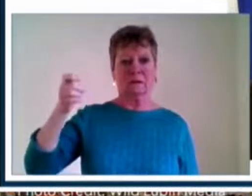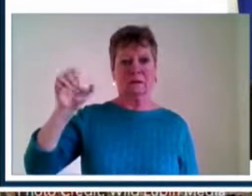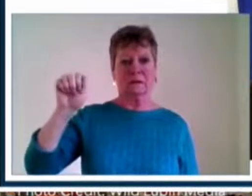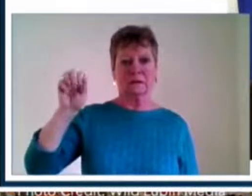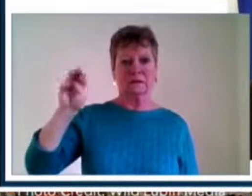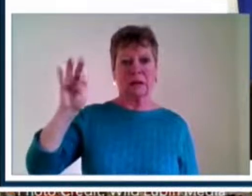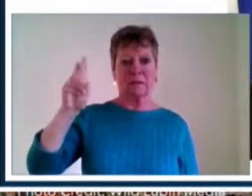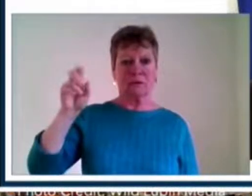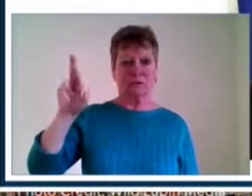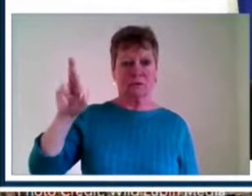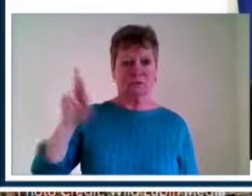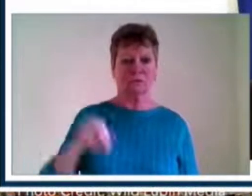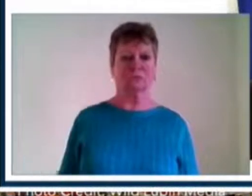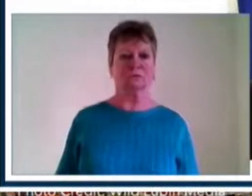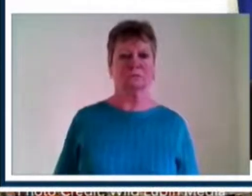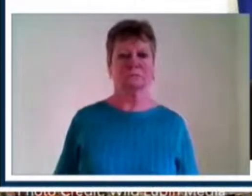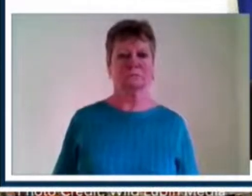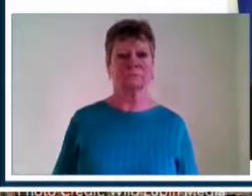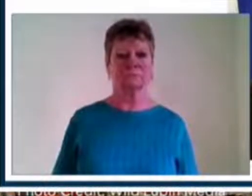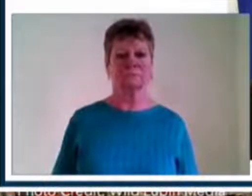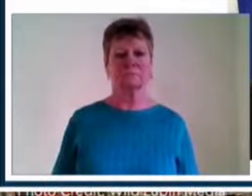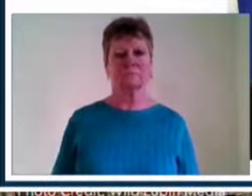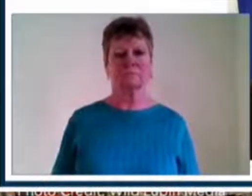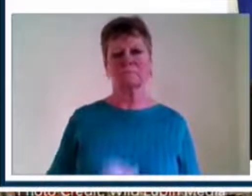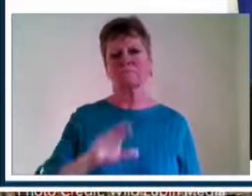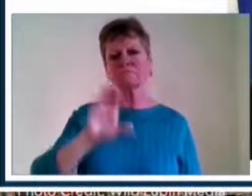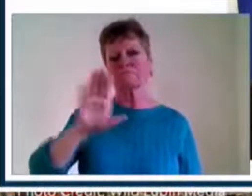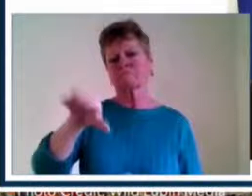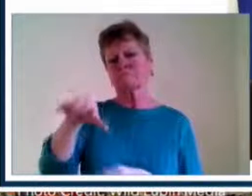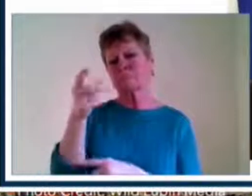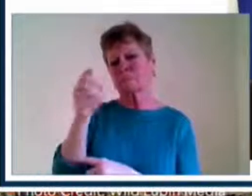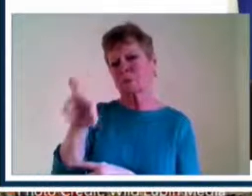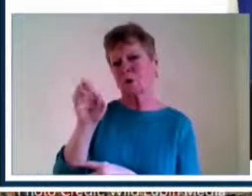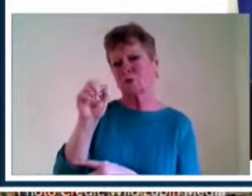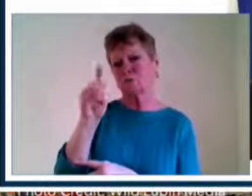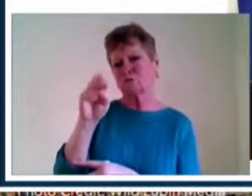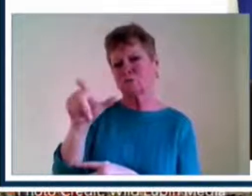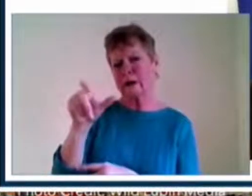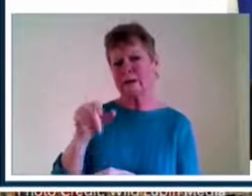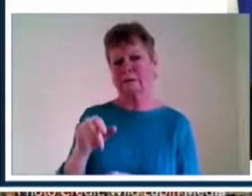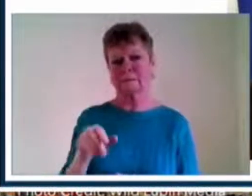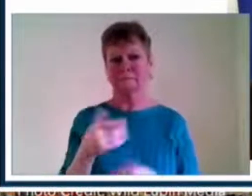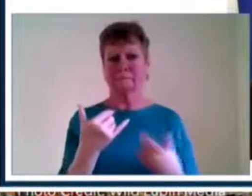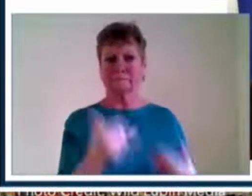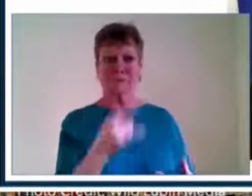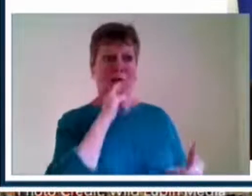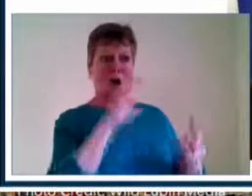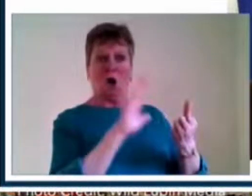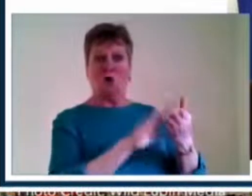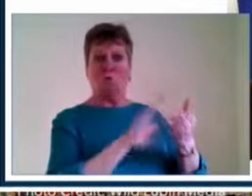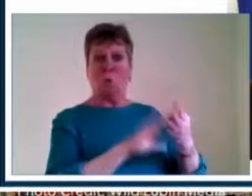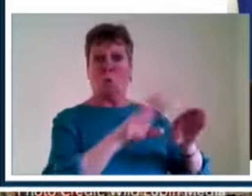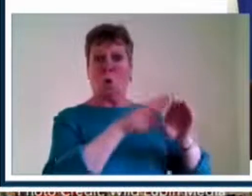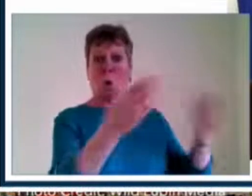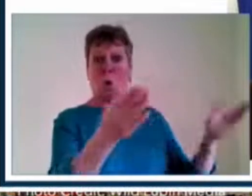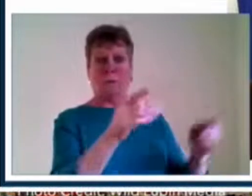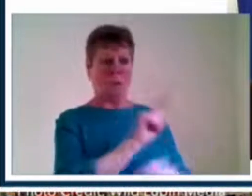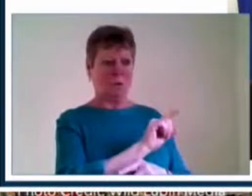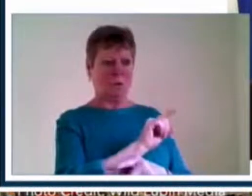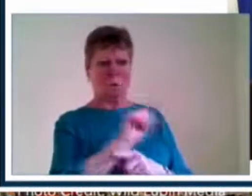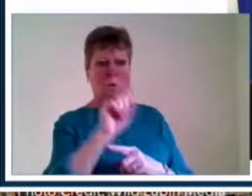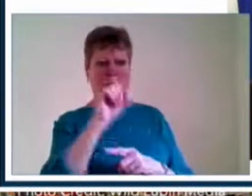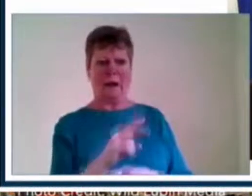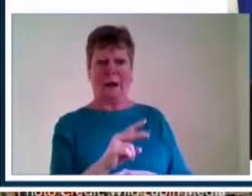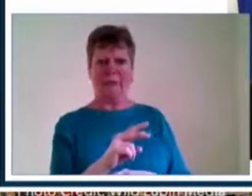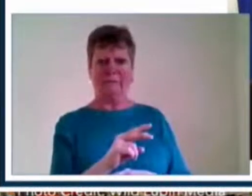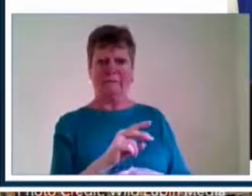Hi, good afternoon. Dr. Strang, we're a week and a half into school being in person, and you've always